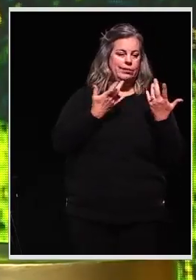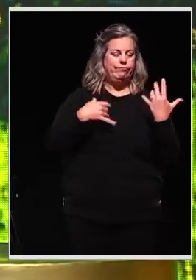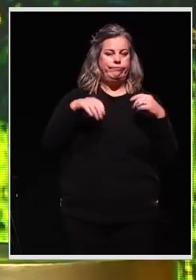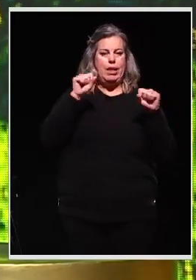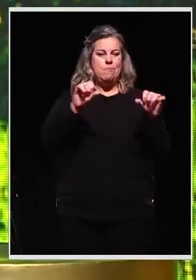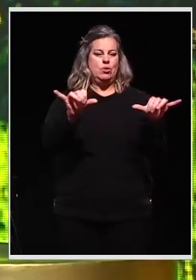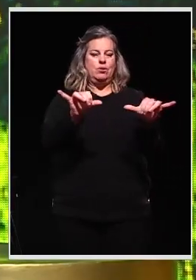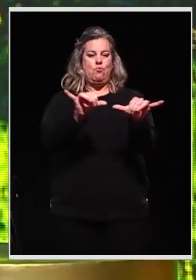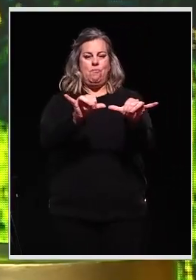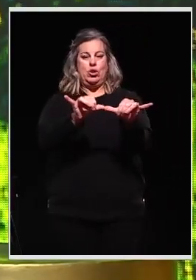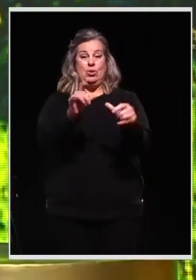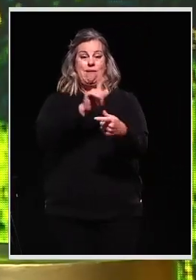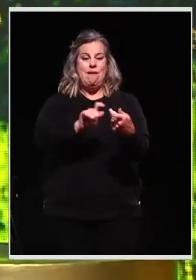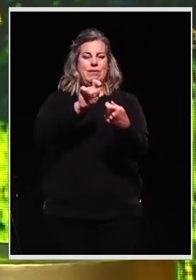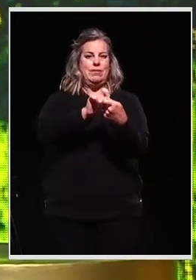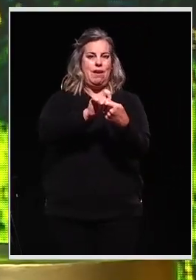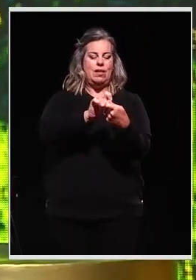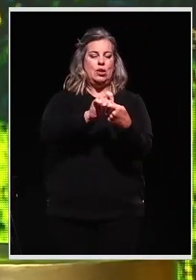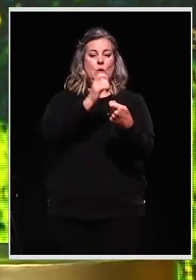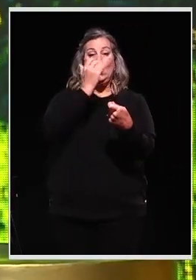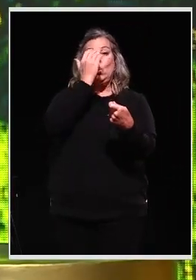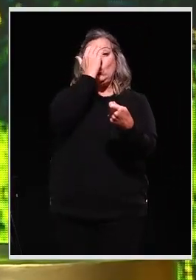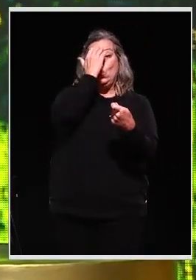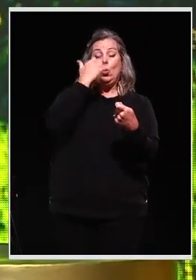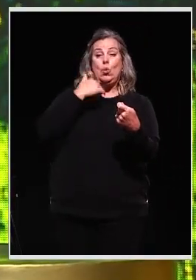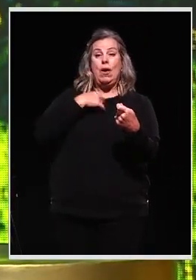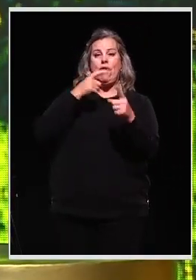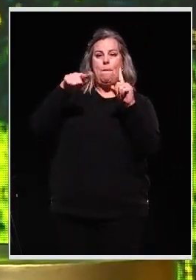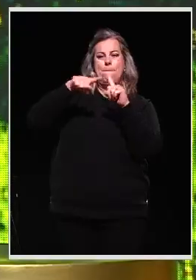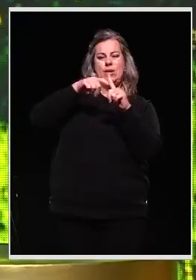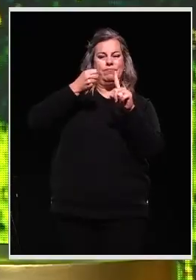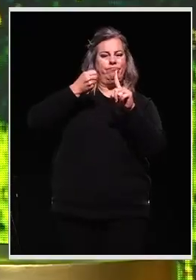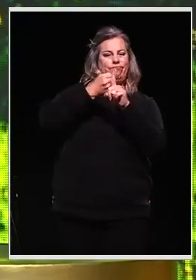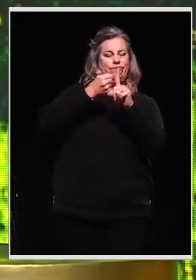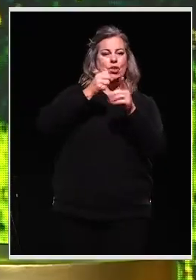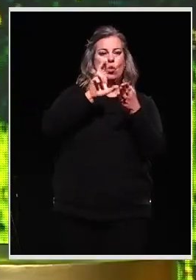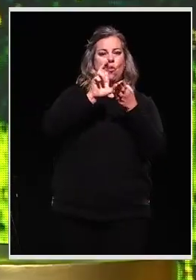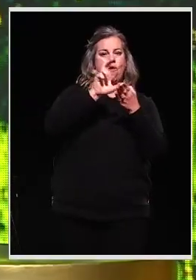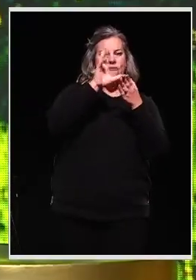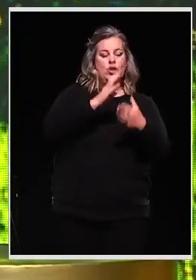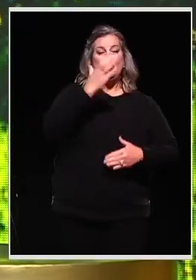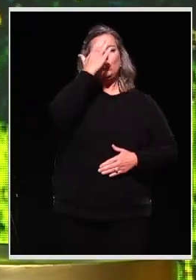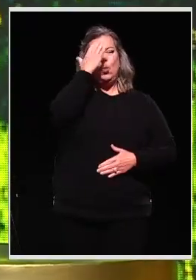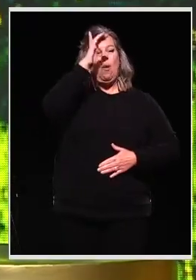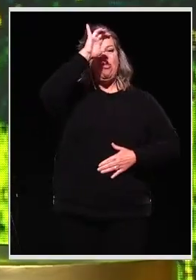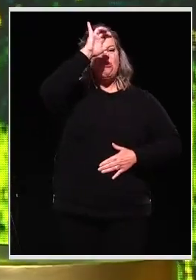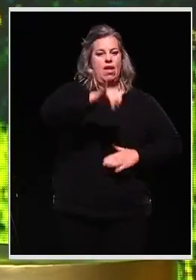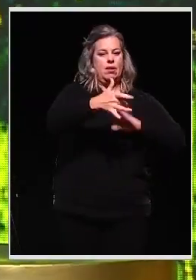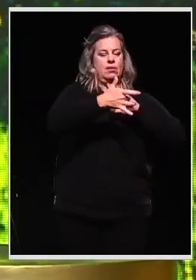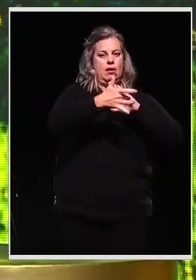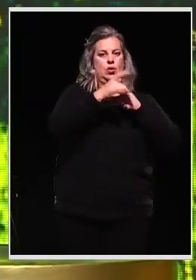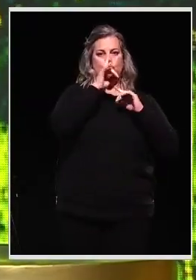tools that can accurately measure emissions such that you're actually having the impact, so that the investors will have the confidence that this is a technology that can gain that